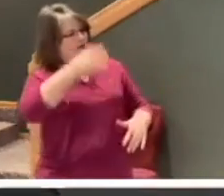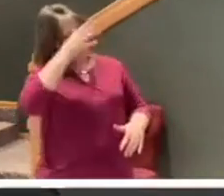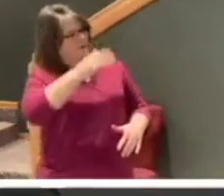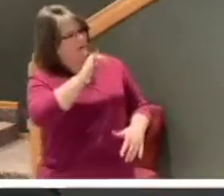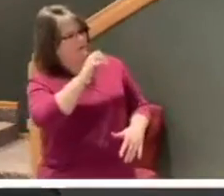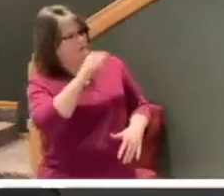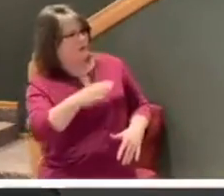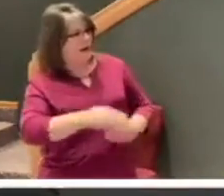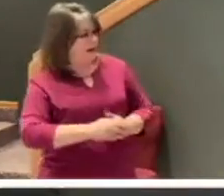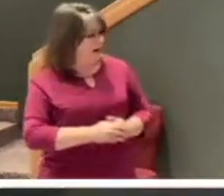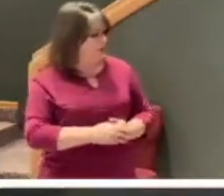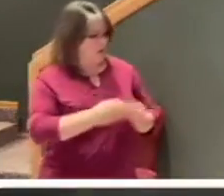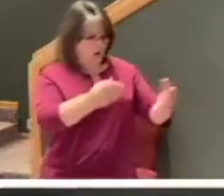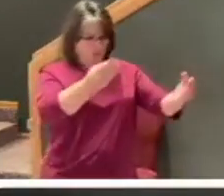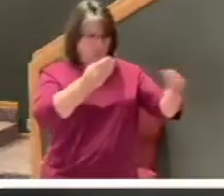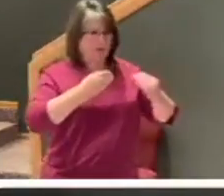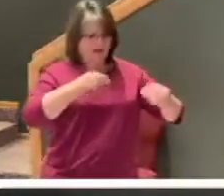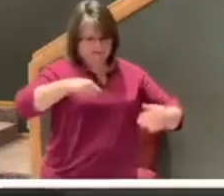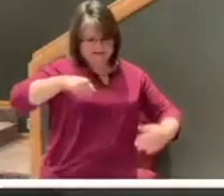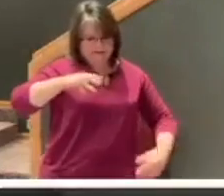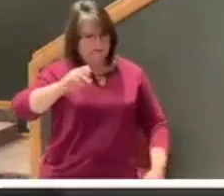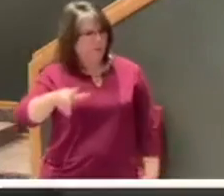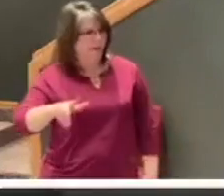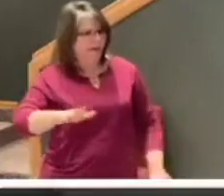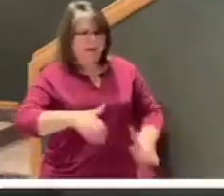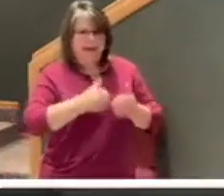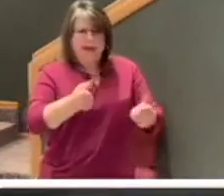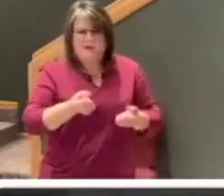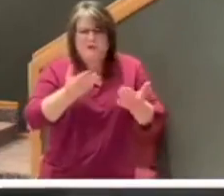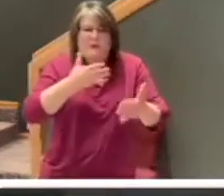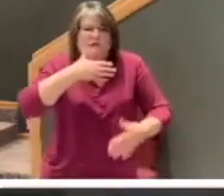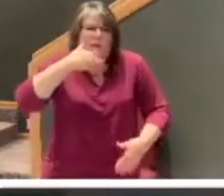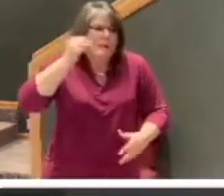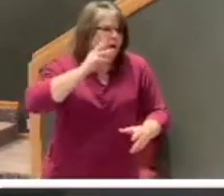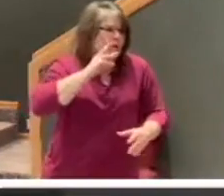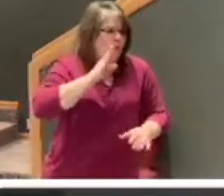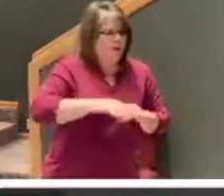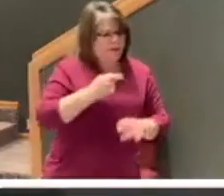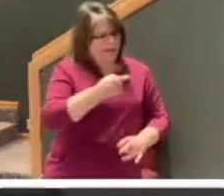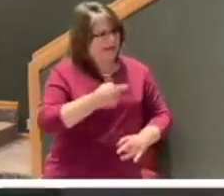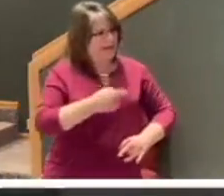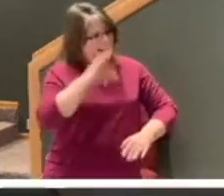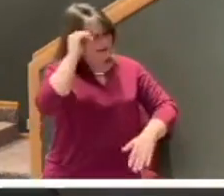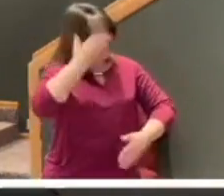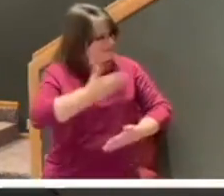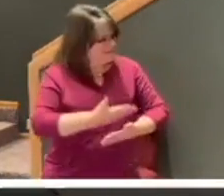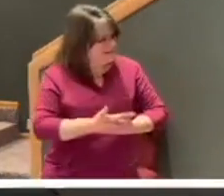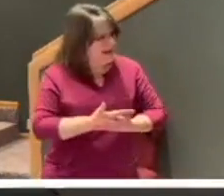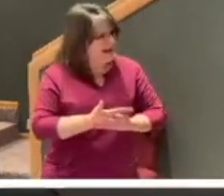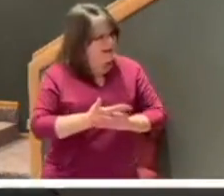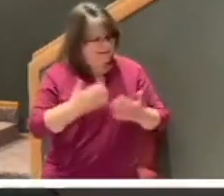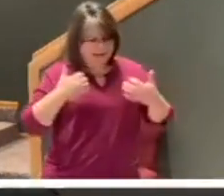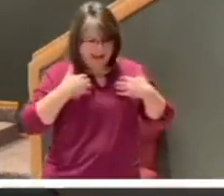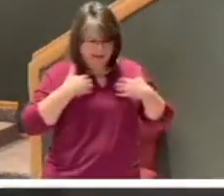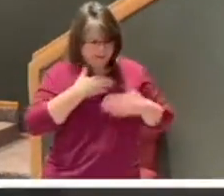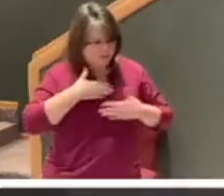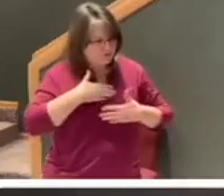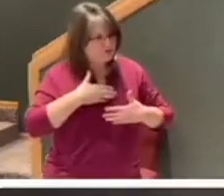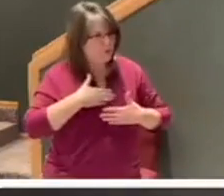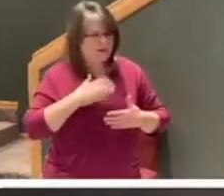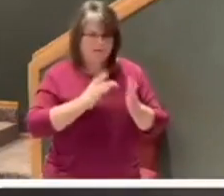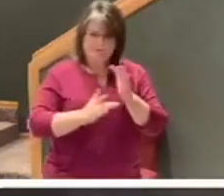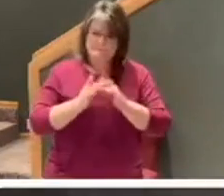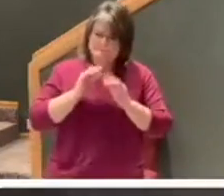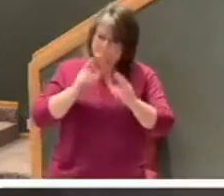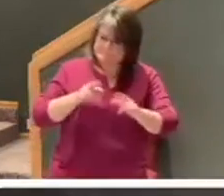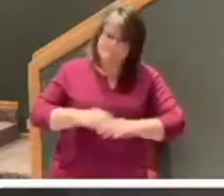Jacob, who gave us this well? How can you offer better water than he and his sons and his animals enjoyed?" Jesus